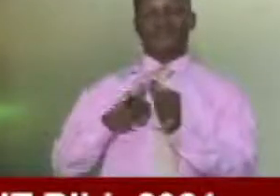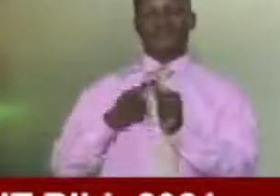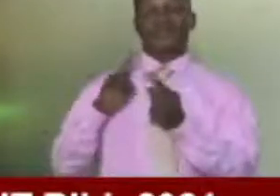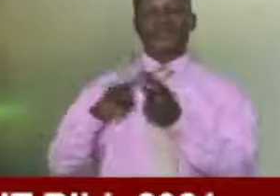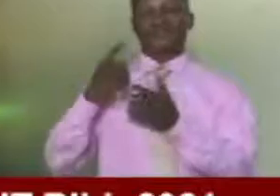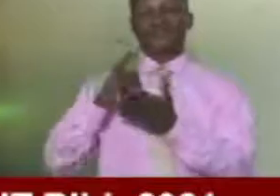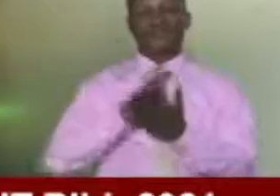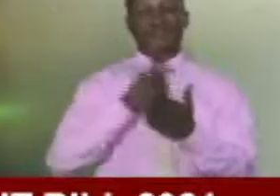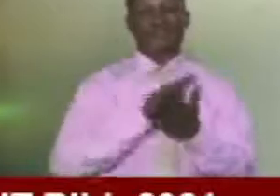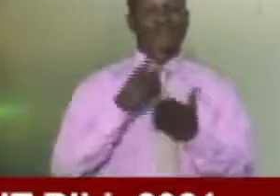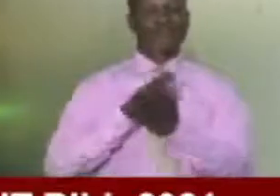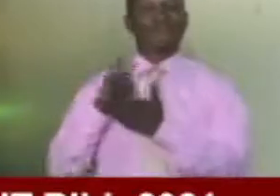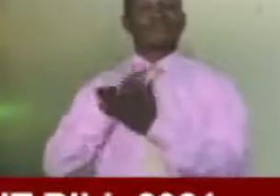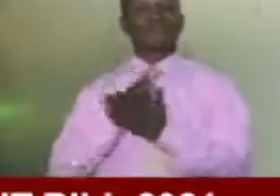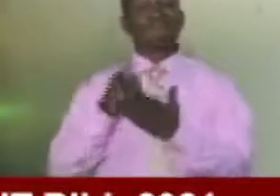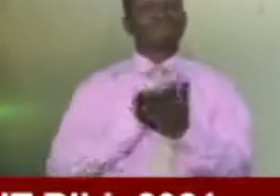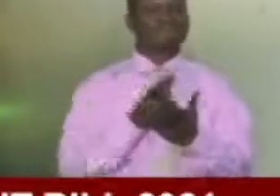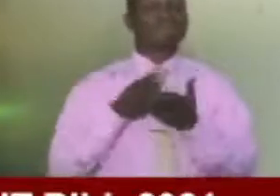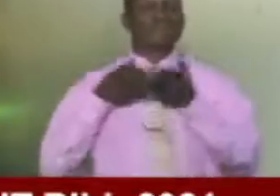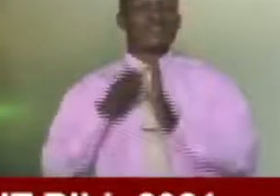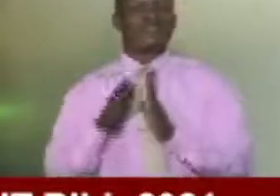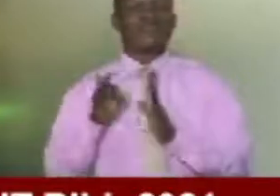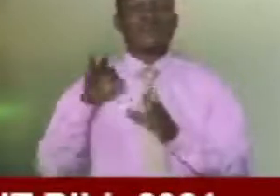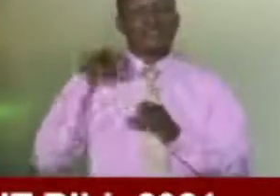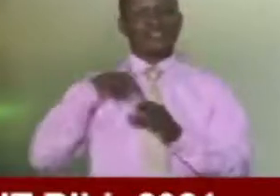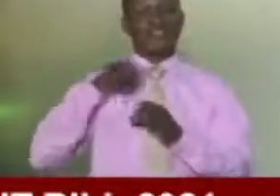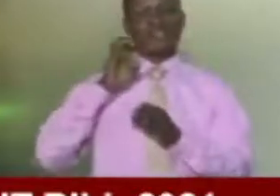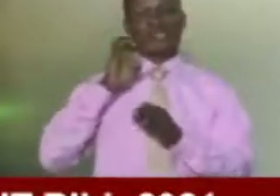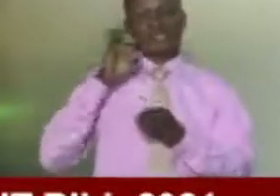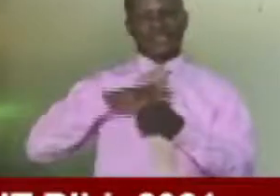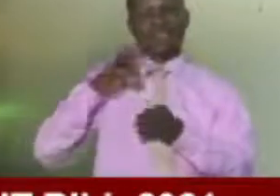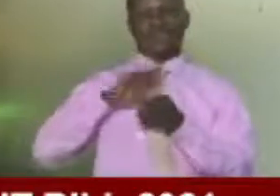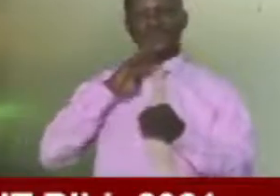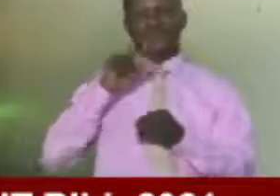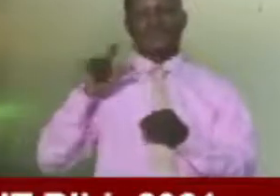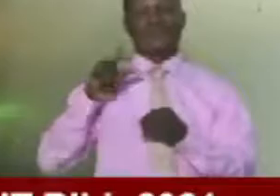conversation. It's about the pillars of these electoral bills. Stay with us, everyone.